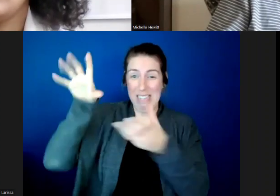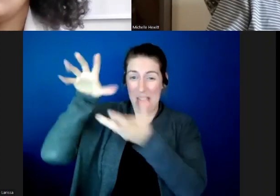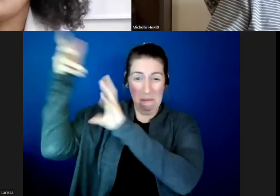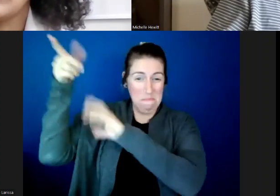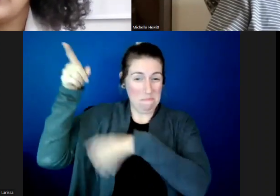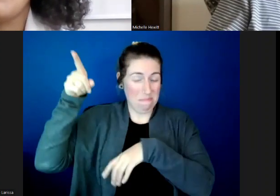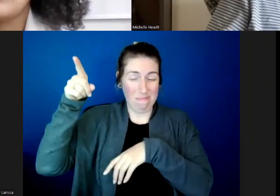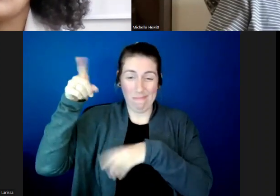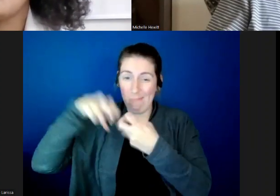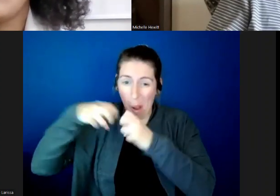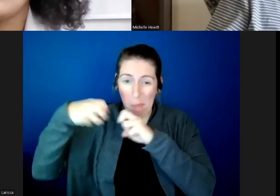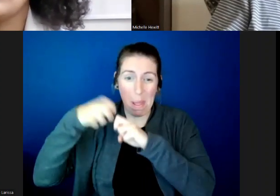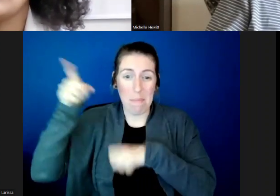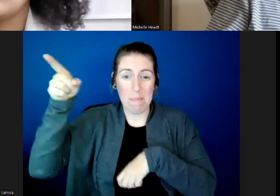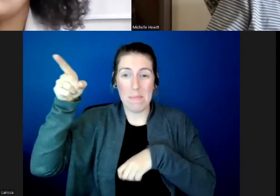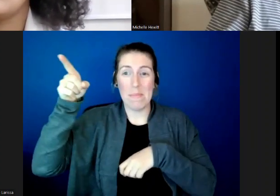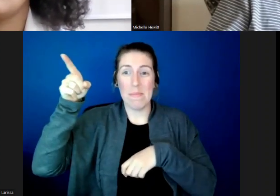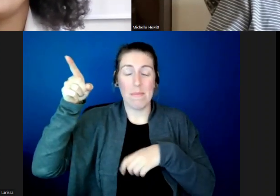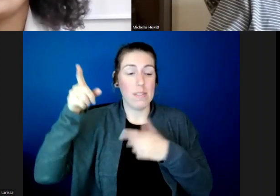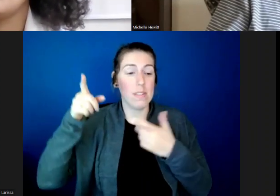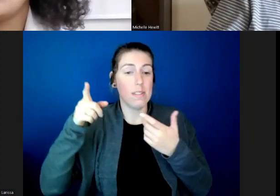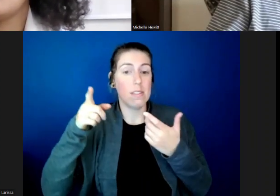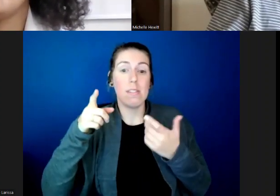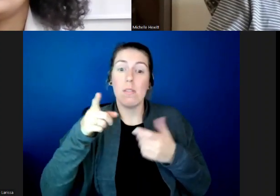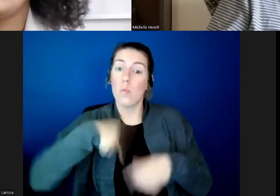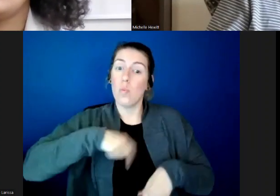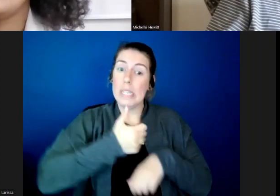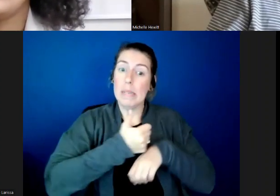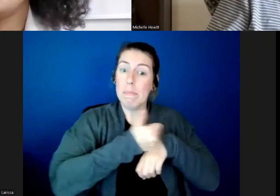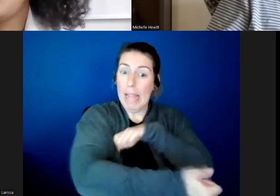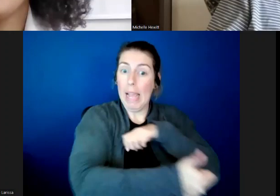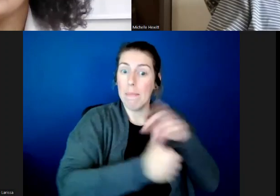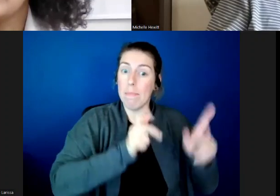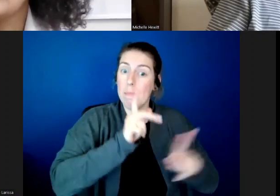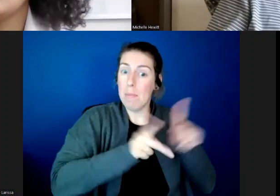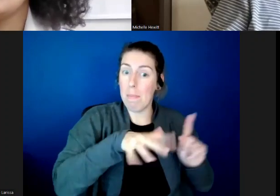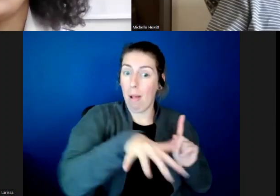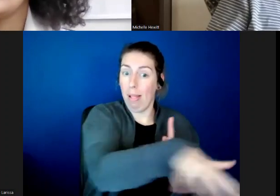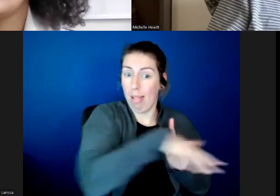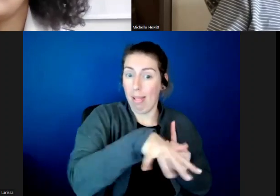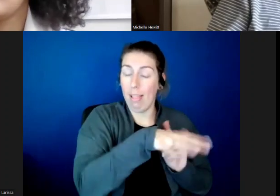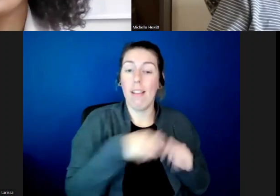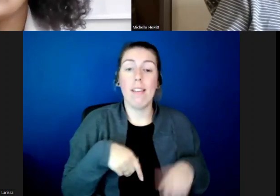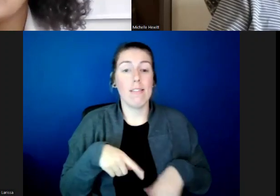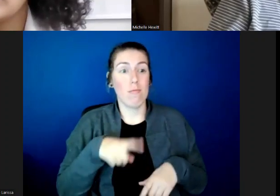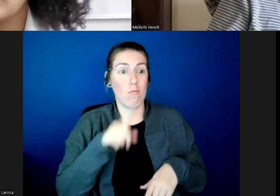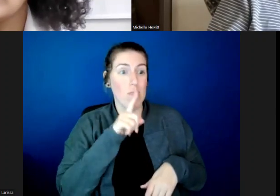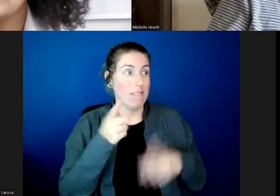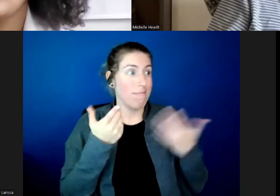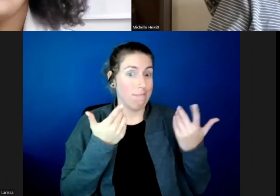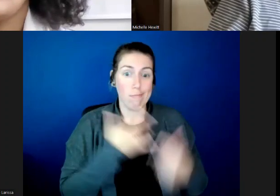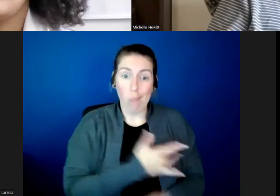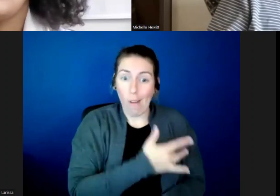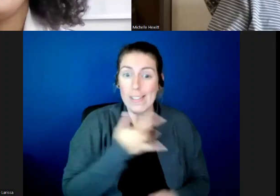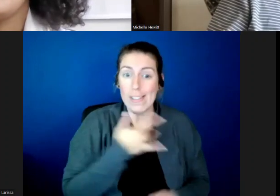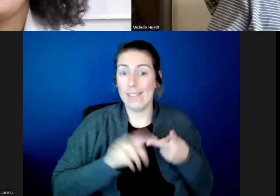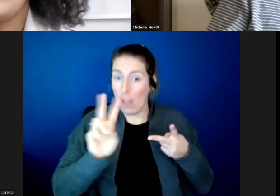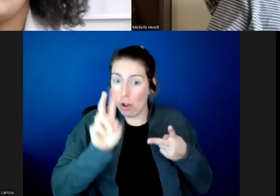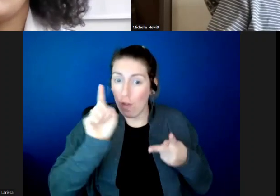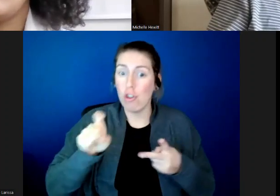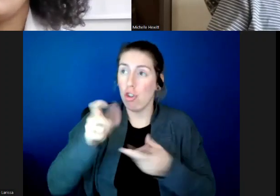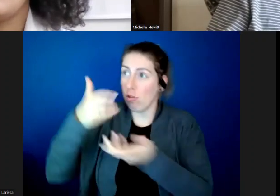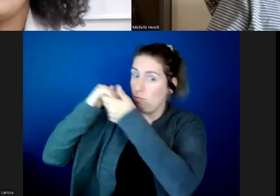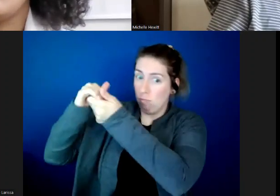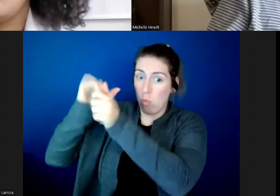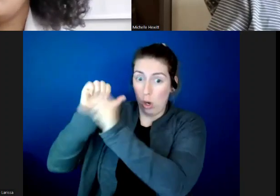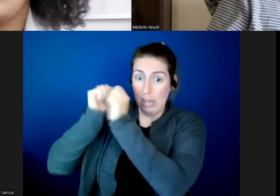city working with the province or other levels of government to address poverty, to address the housing crisis,